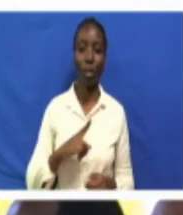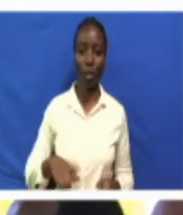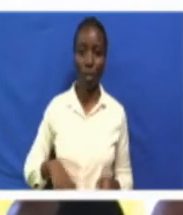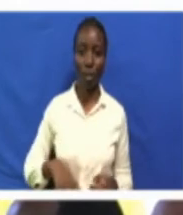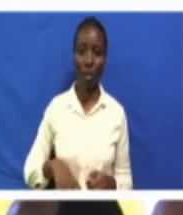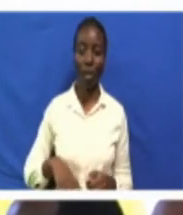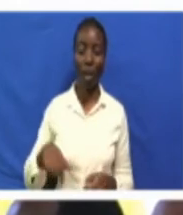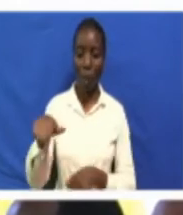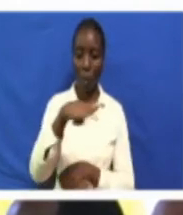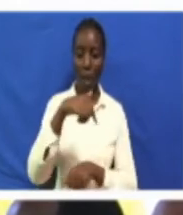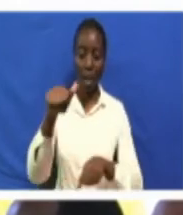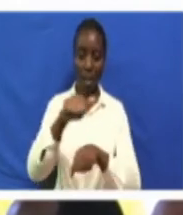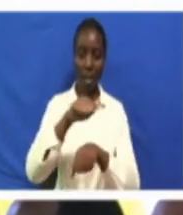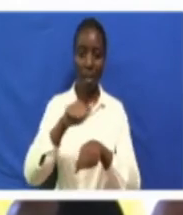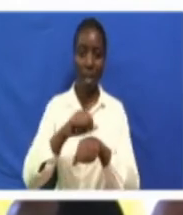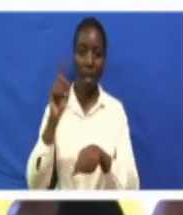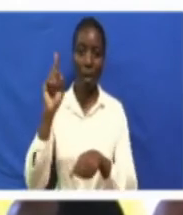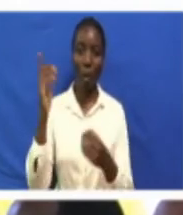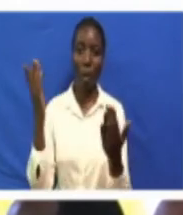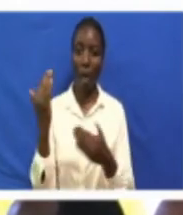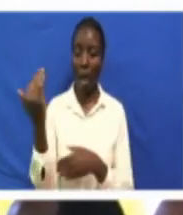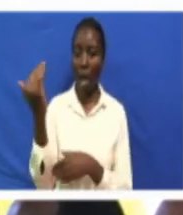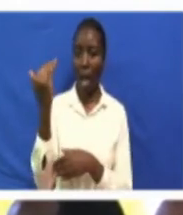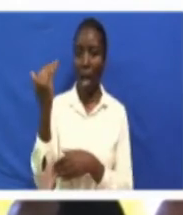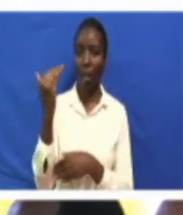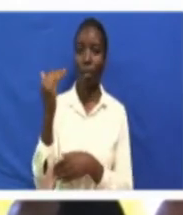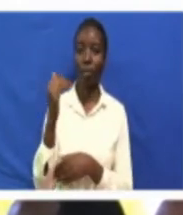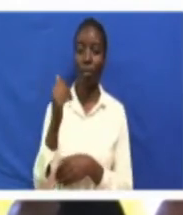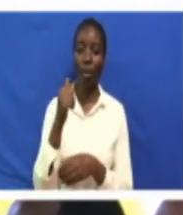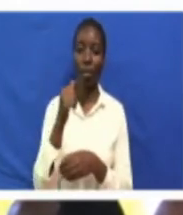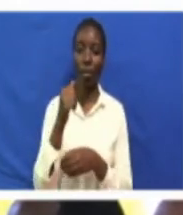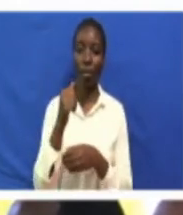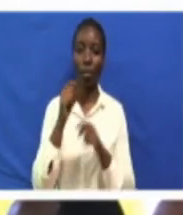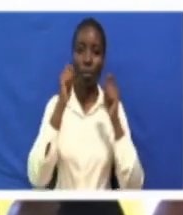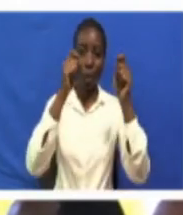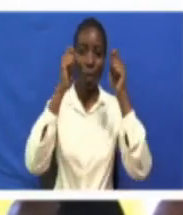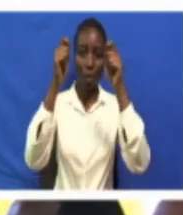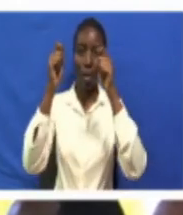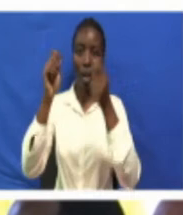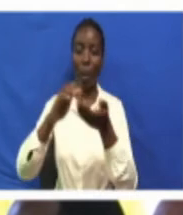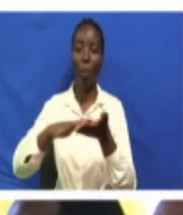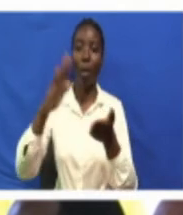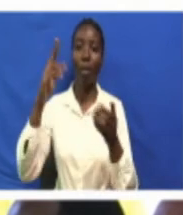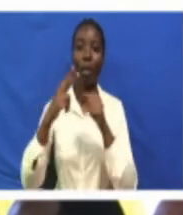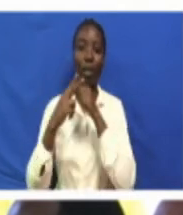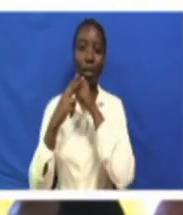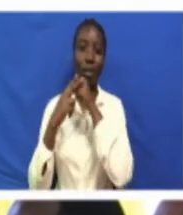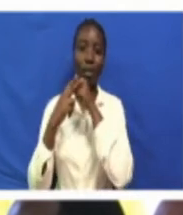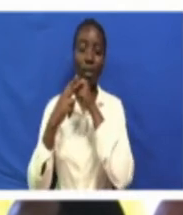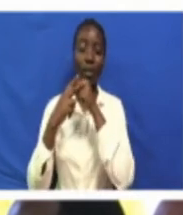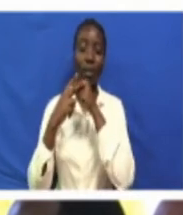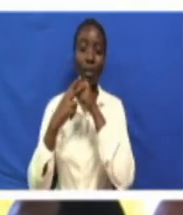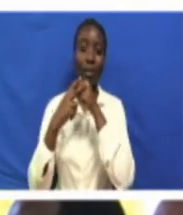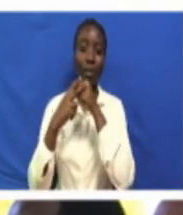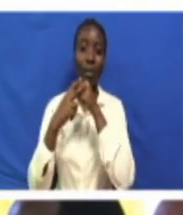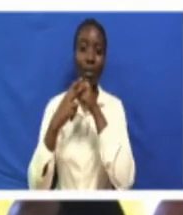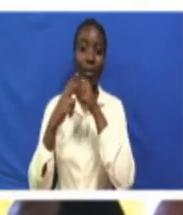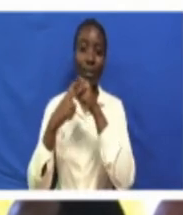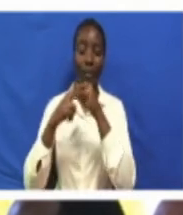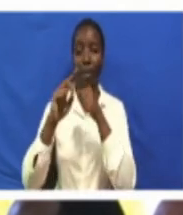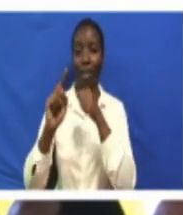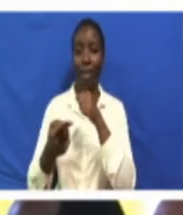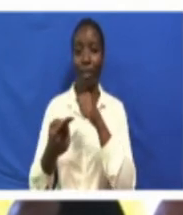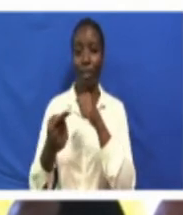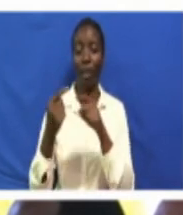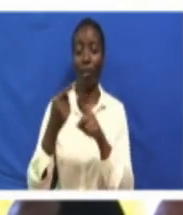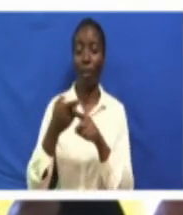Academia of Nairobi we have been have requested to mobilize more than seven thousand faithful from these diocese to go and